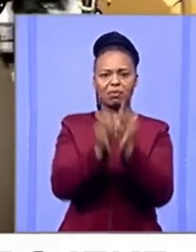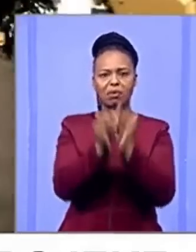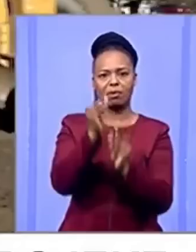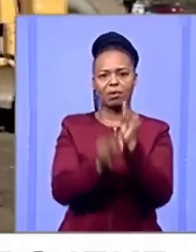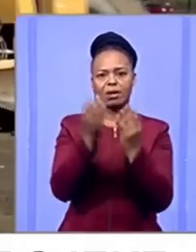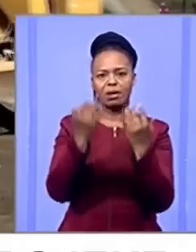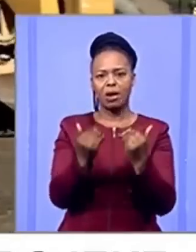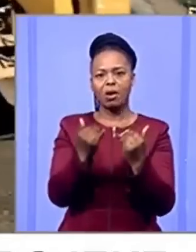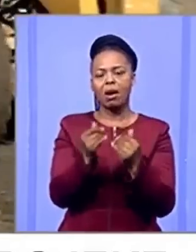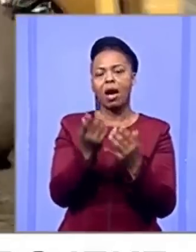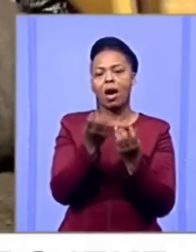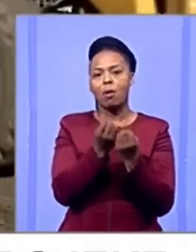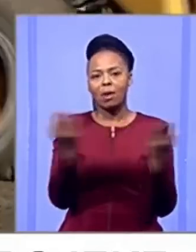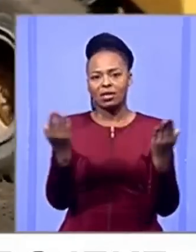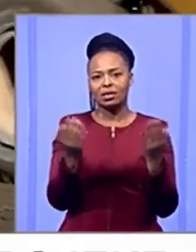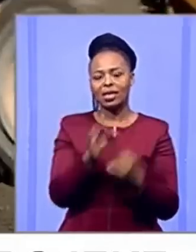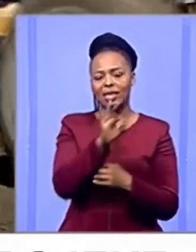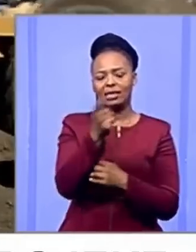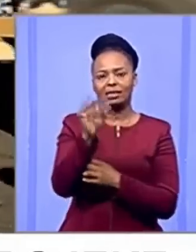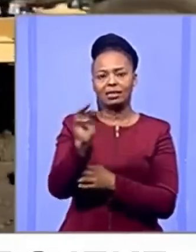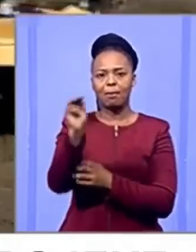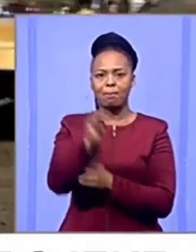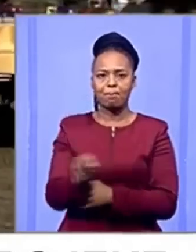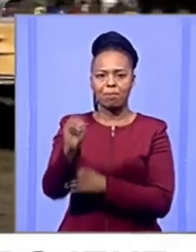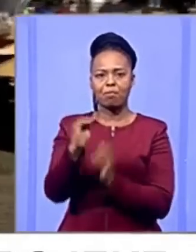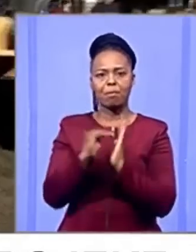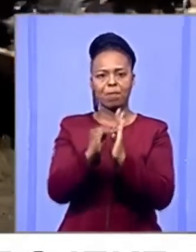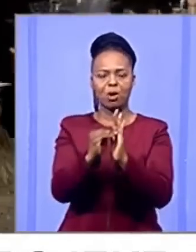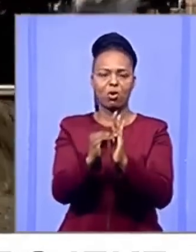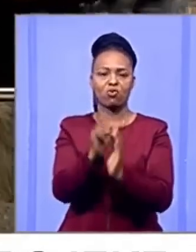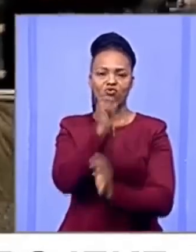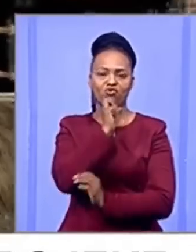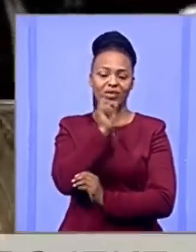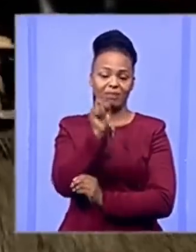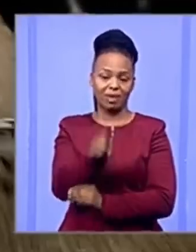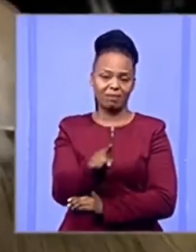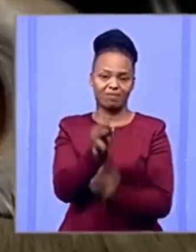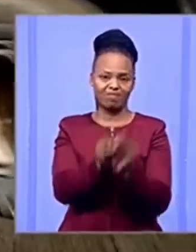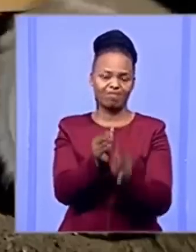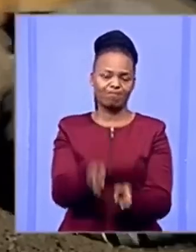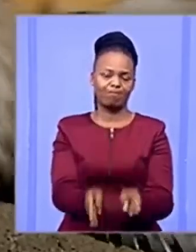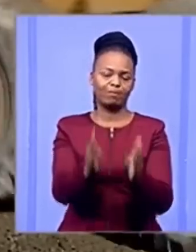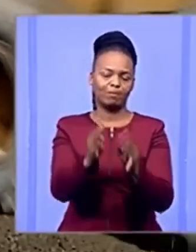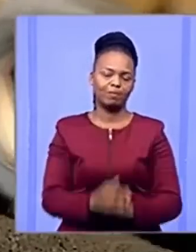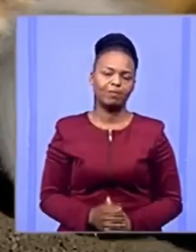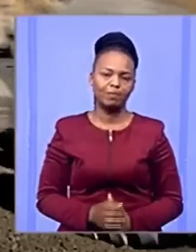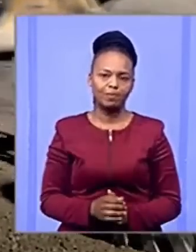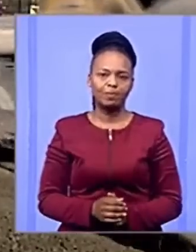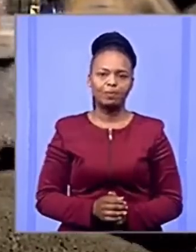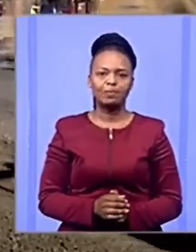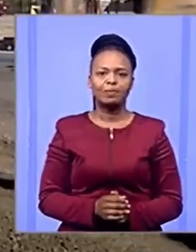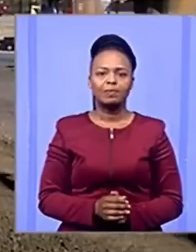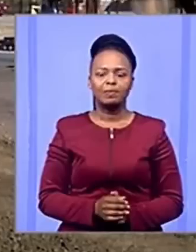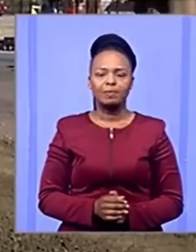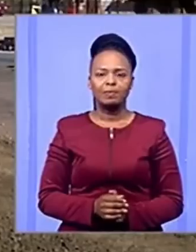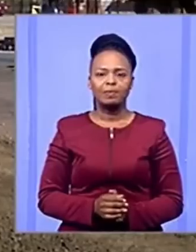dirisiwang diranta di le 316 million mo go tsona. Sentle English, SABC News,